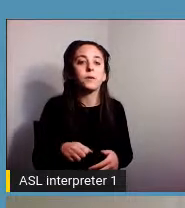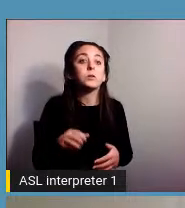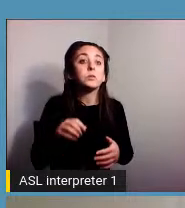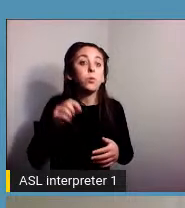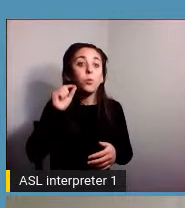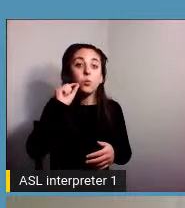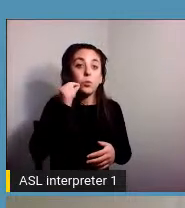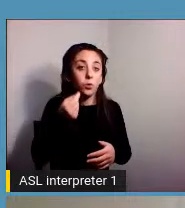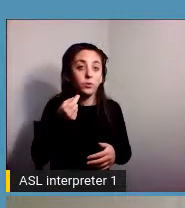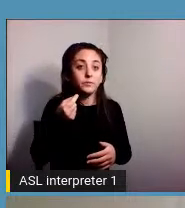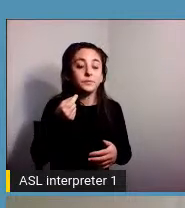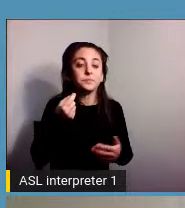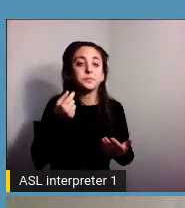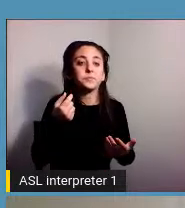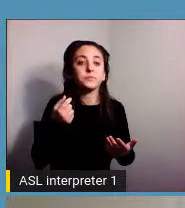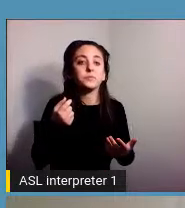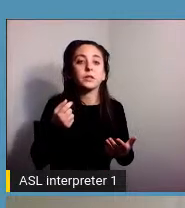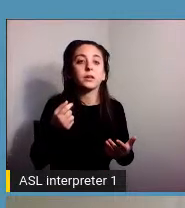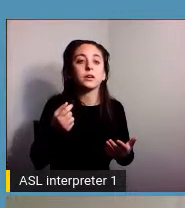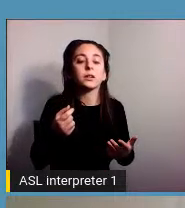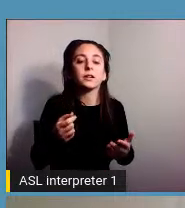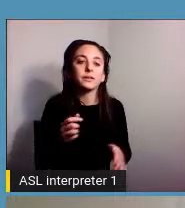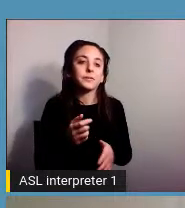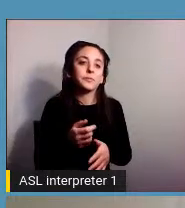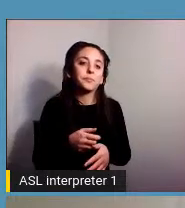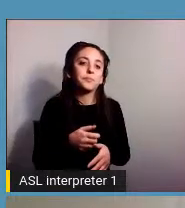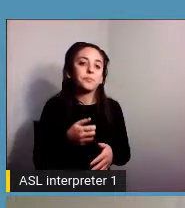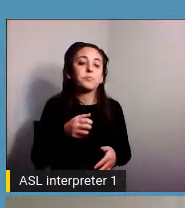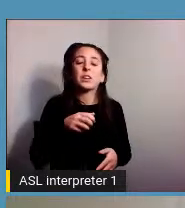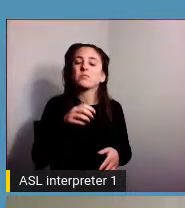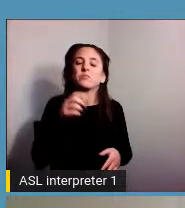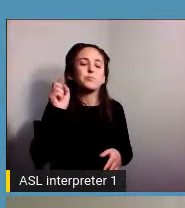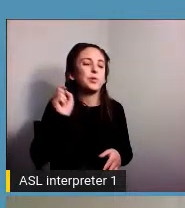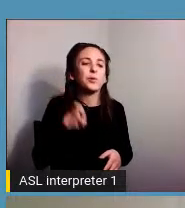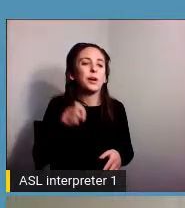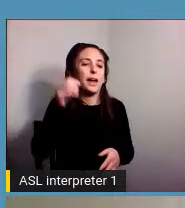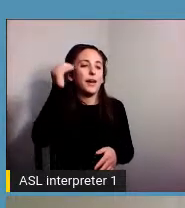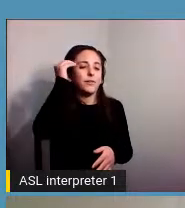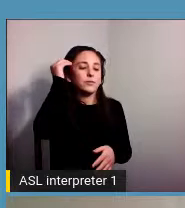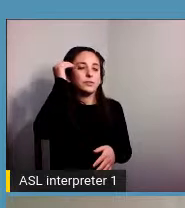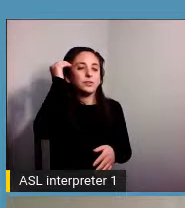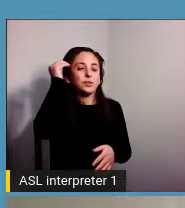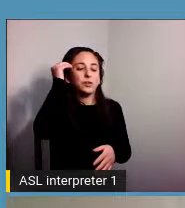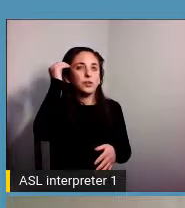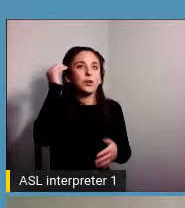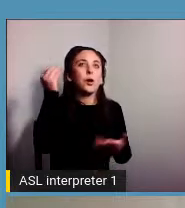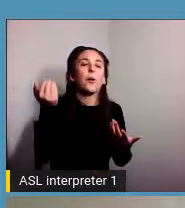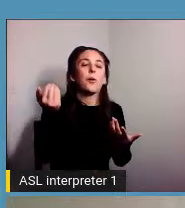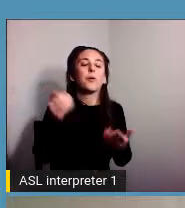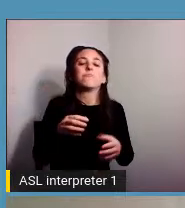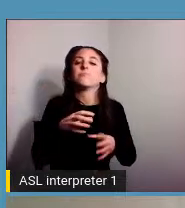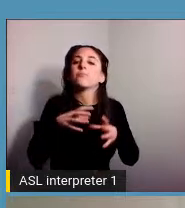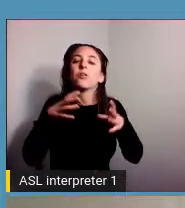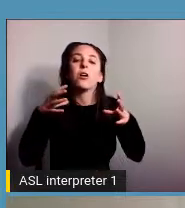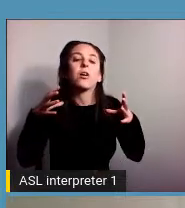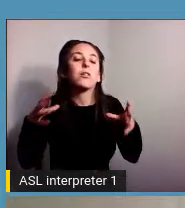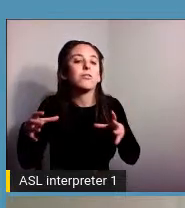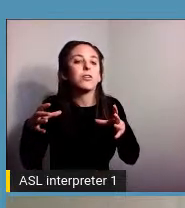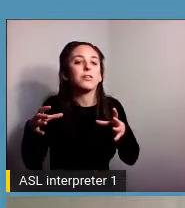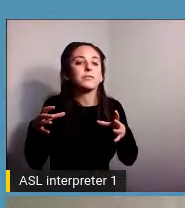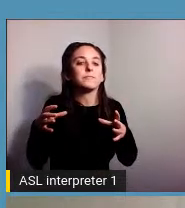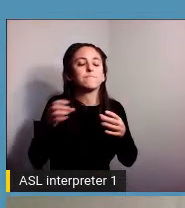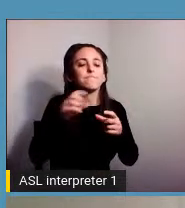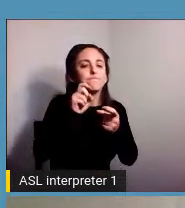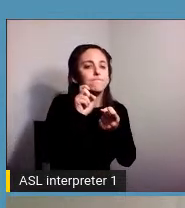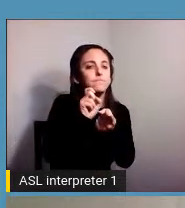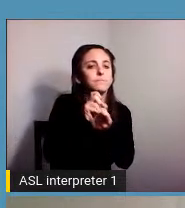cool. You don't have to know anything about what I just said in order to use the software. It